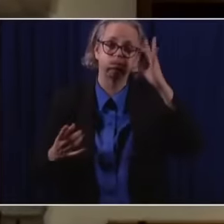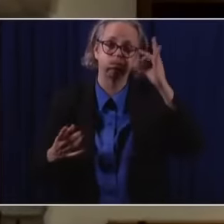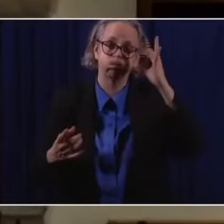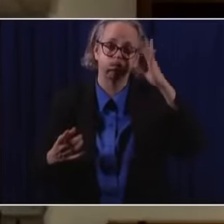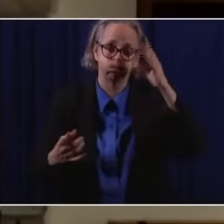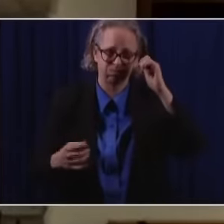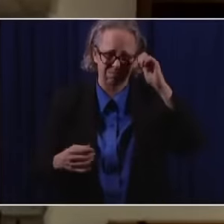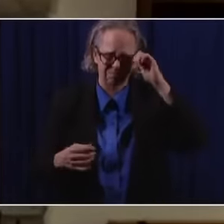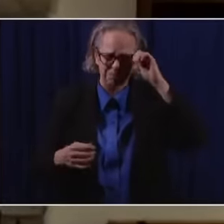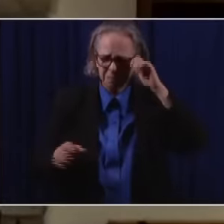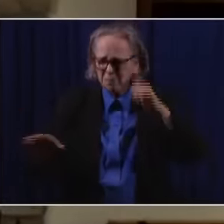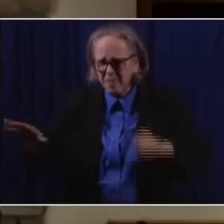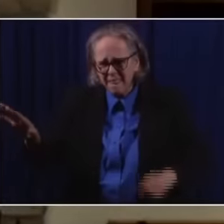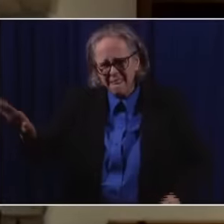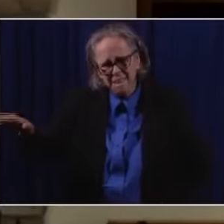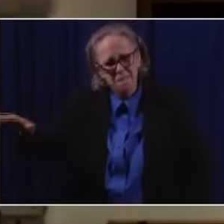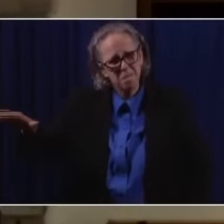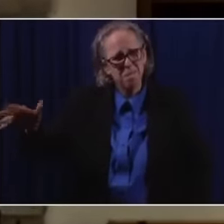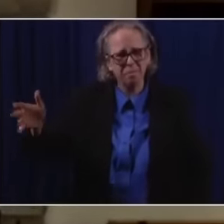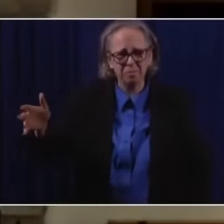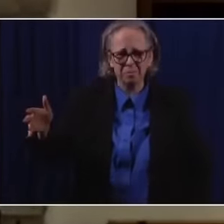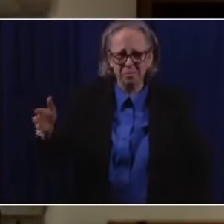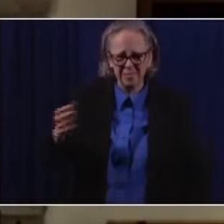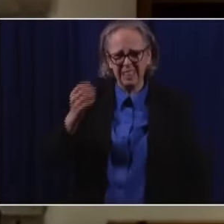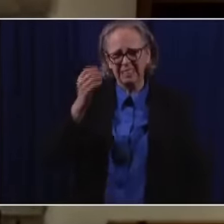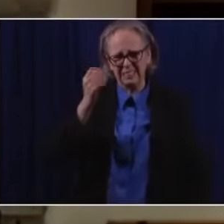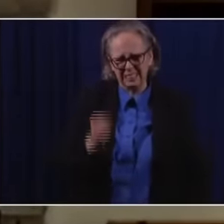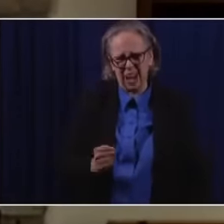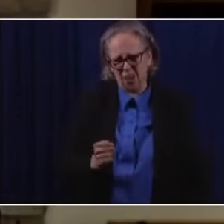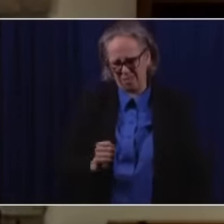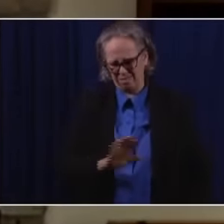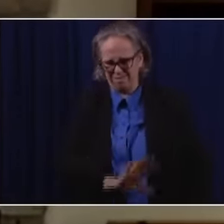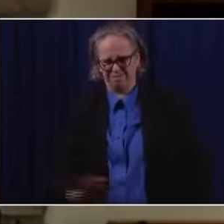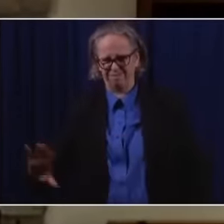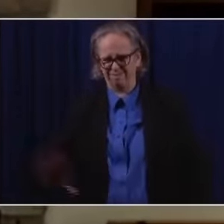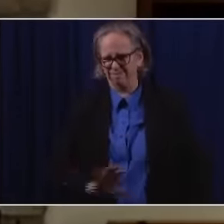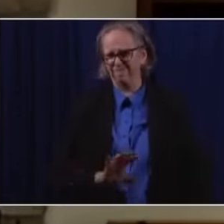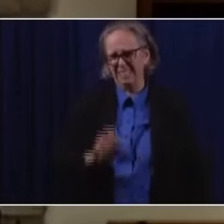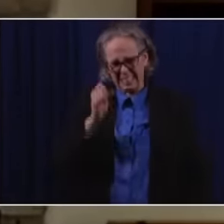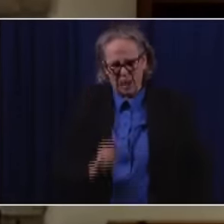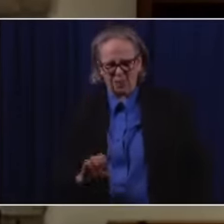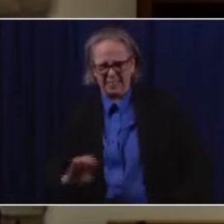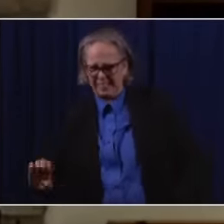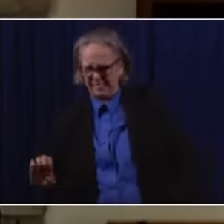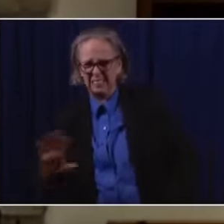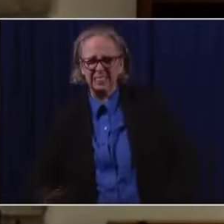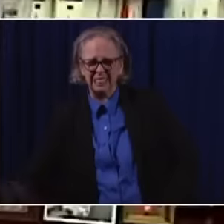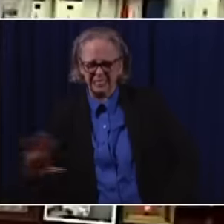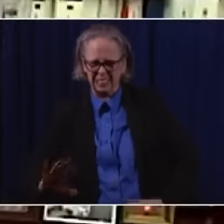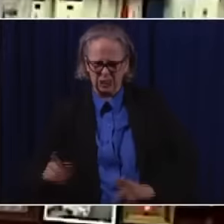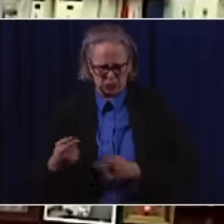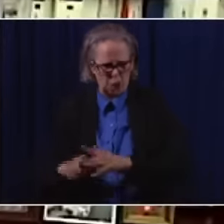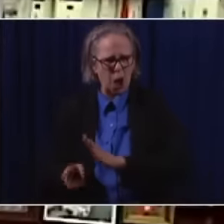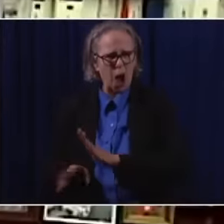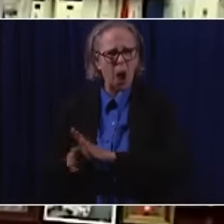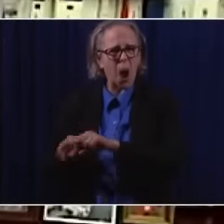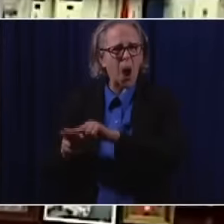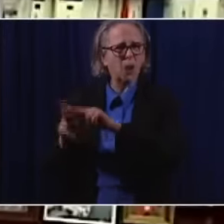is generally Southern Ohio, South Central, Southeast Ohio. Correct. They're seeing more than they've ever seen. Correct.